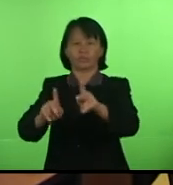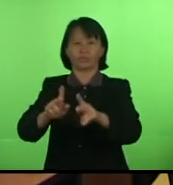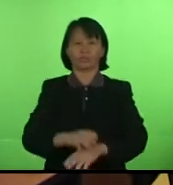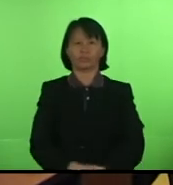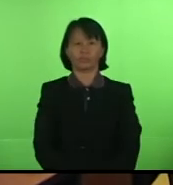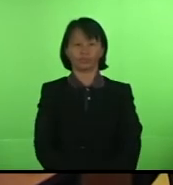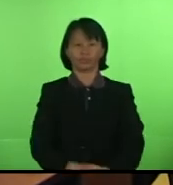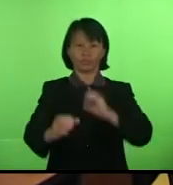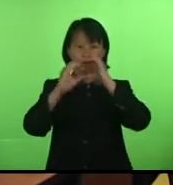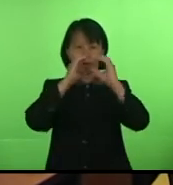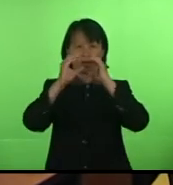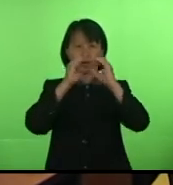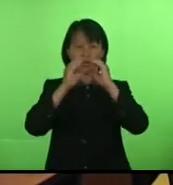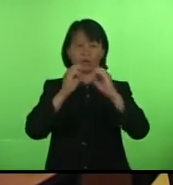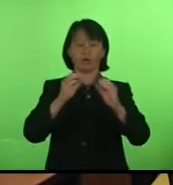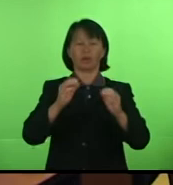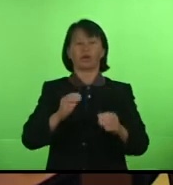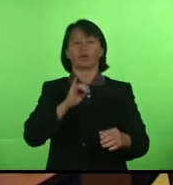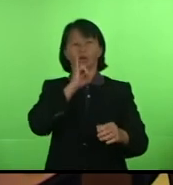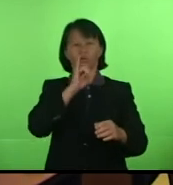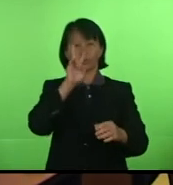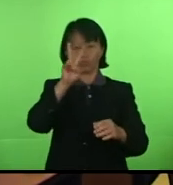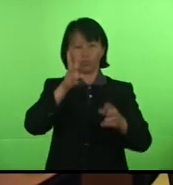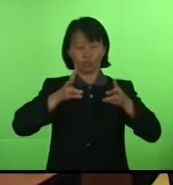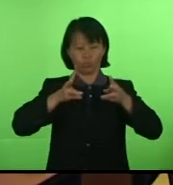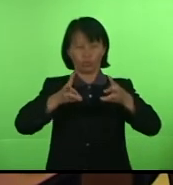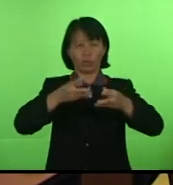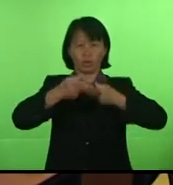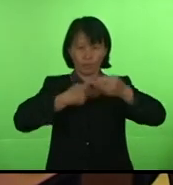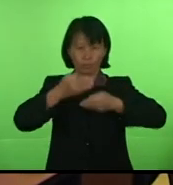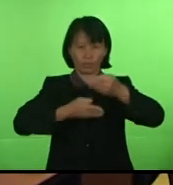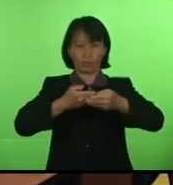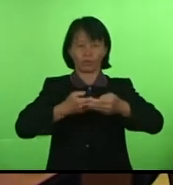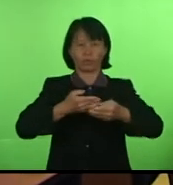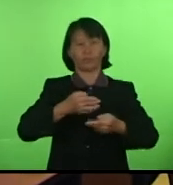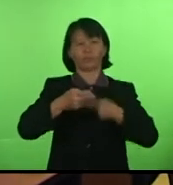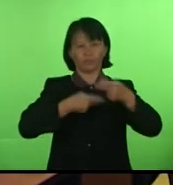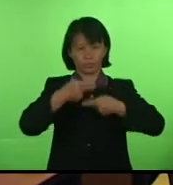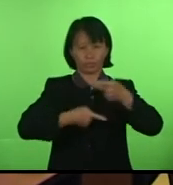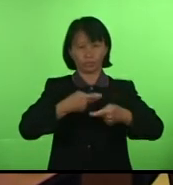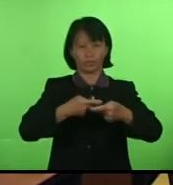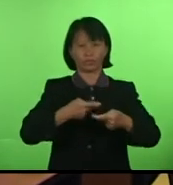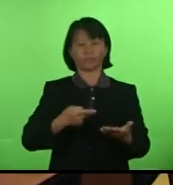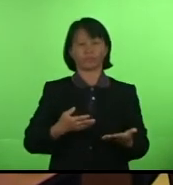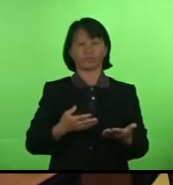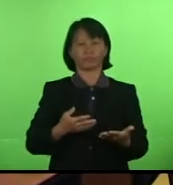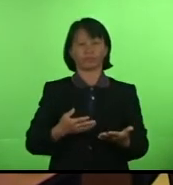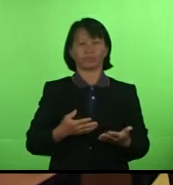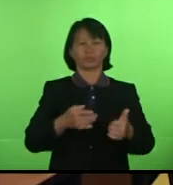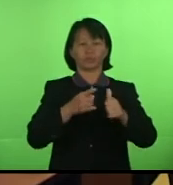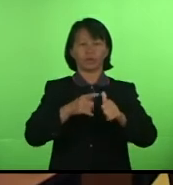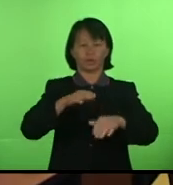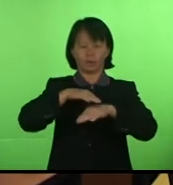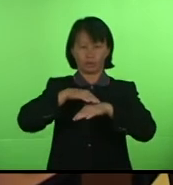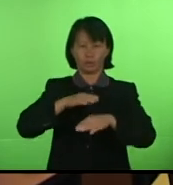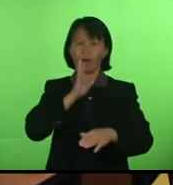Now, communication also is a two-way process. Communication comprises the following elements, that is the sender,